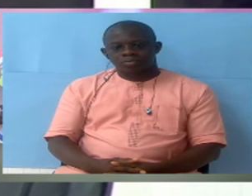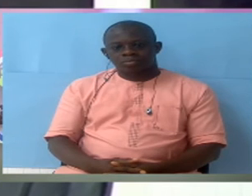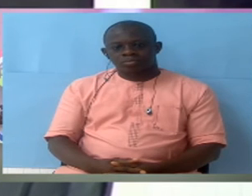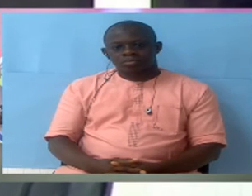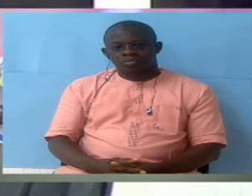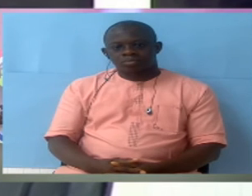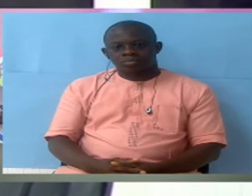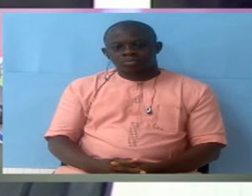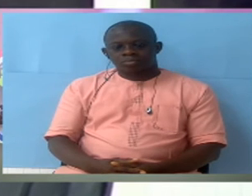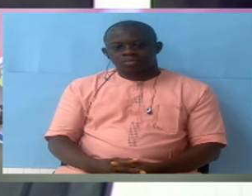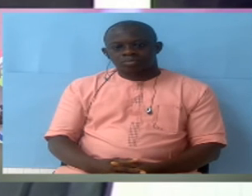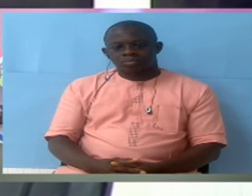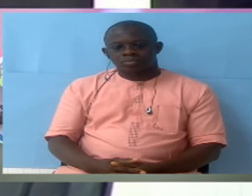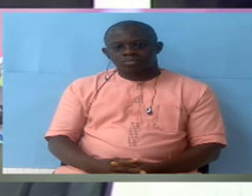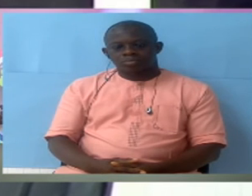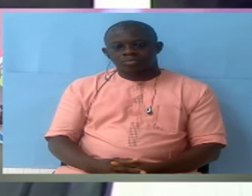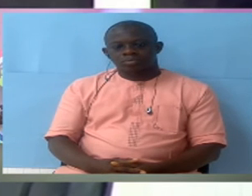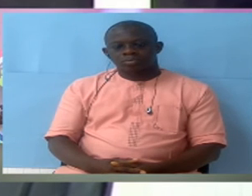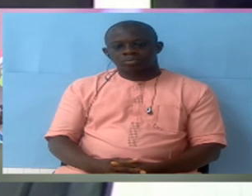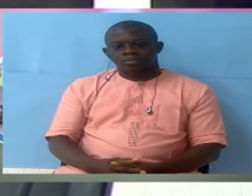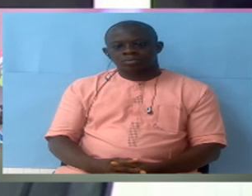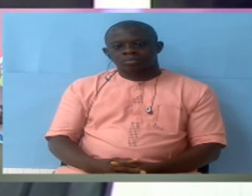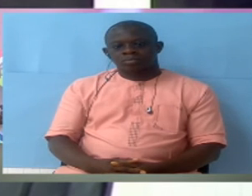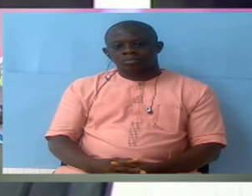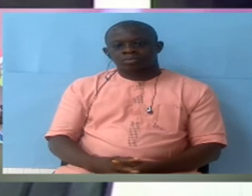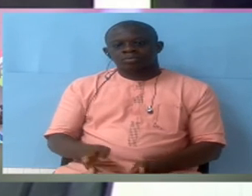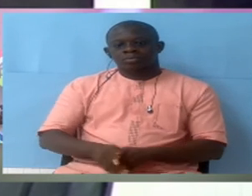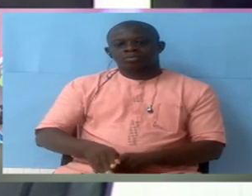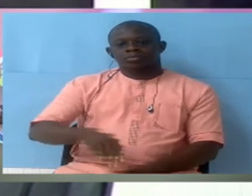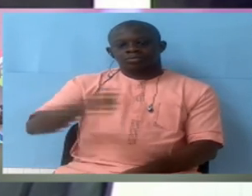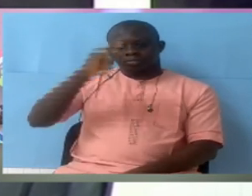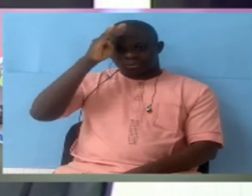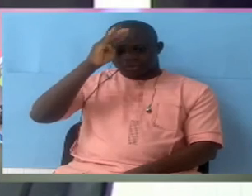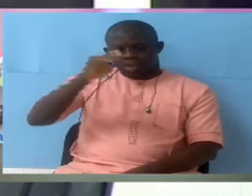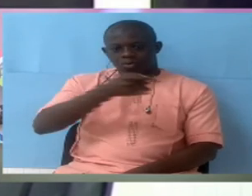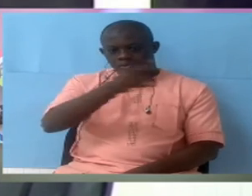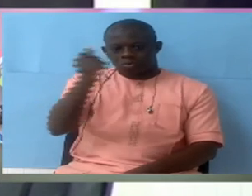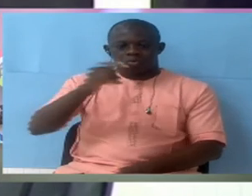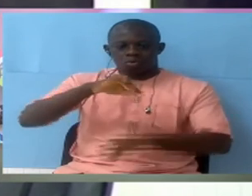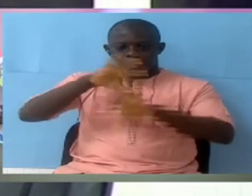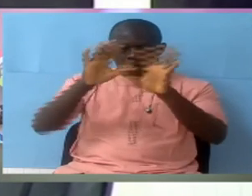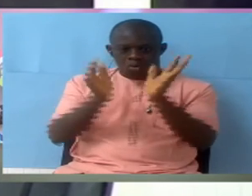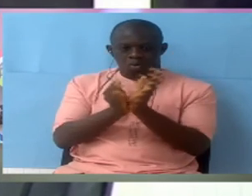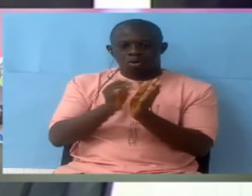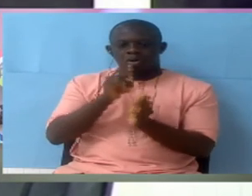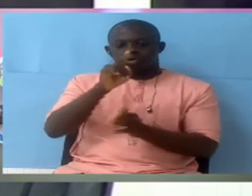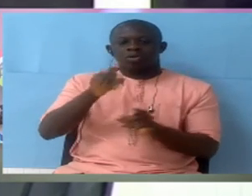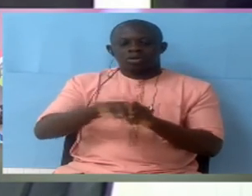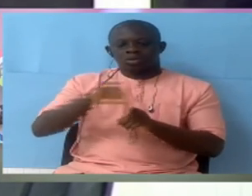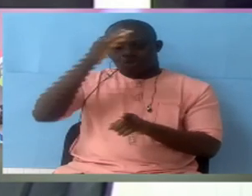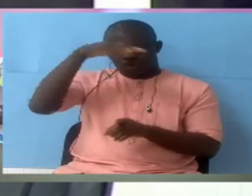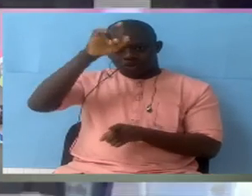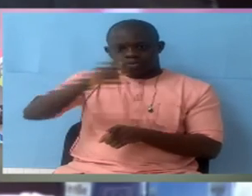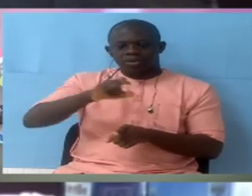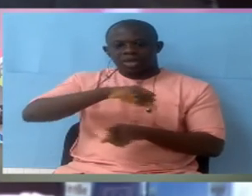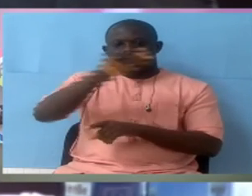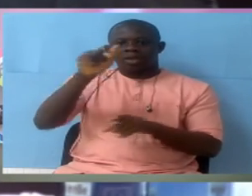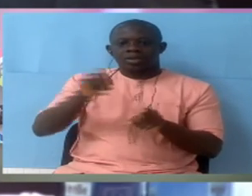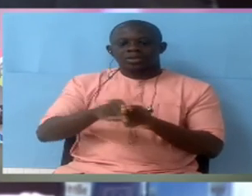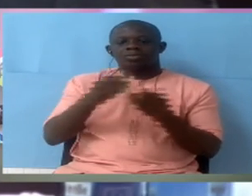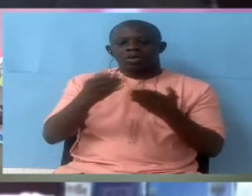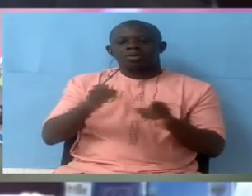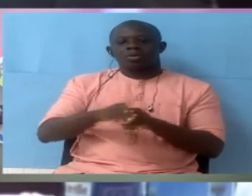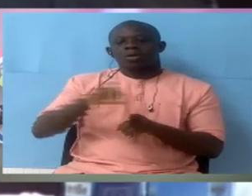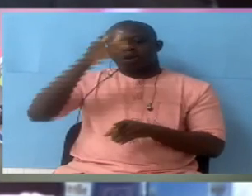Sir, I thank you all, you as the commissioner and your able commissioners. Sir, mang la gërëm yow mi